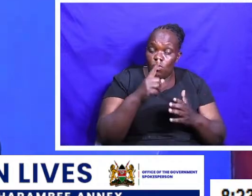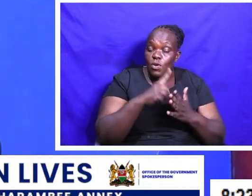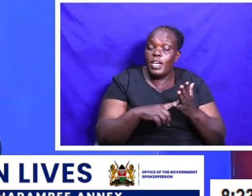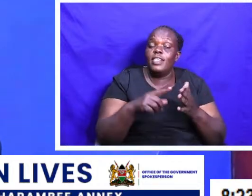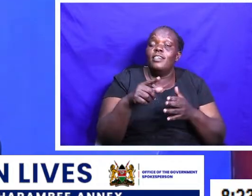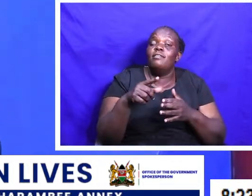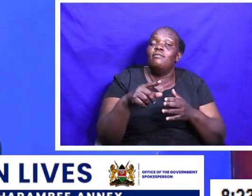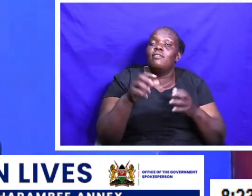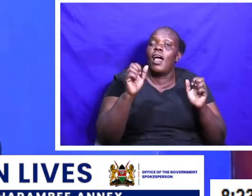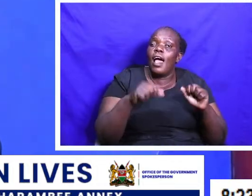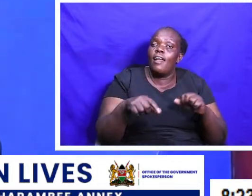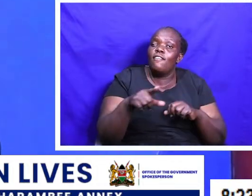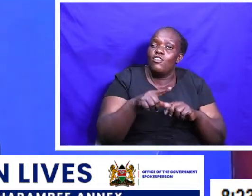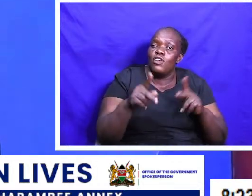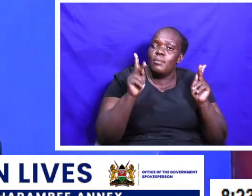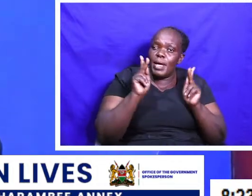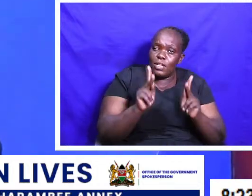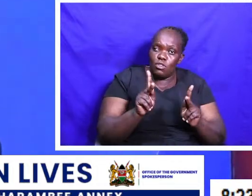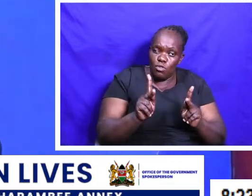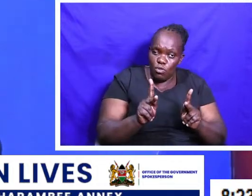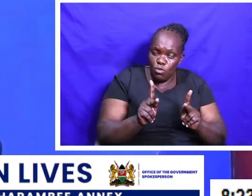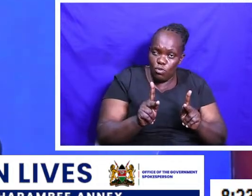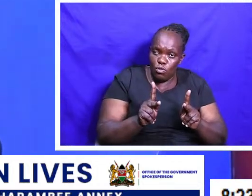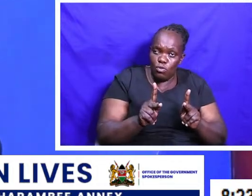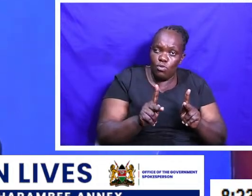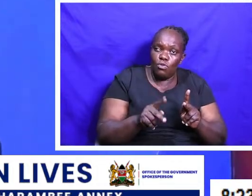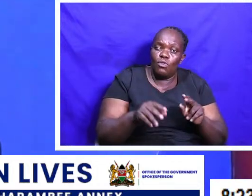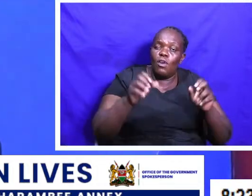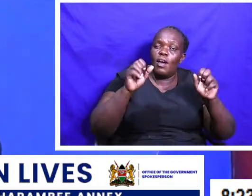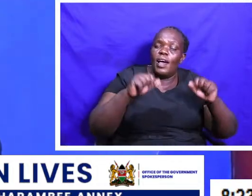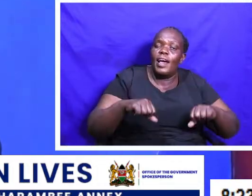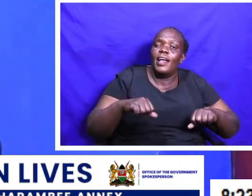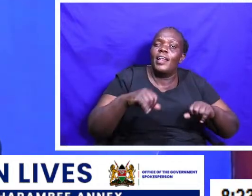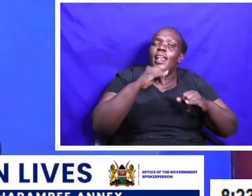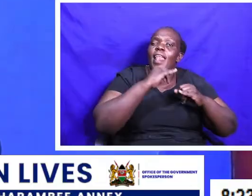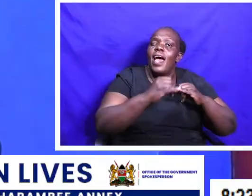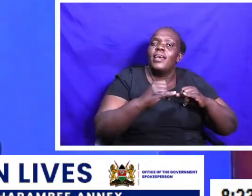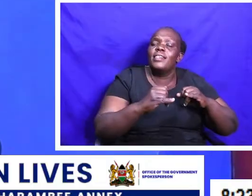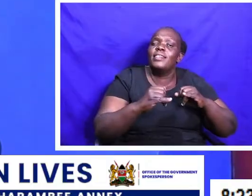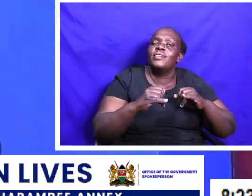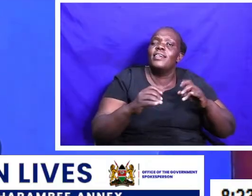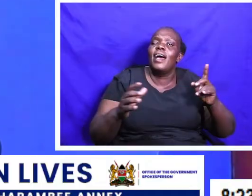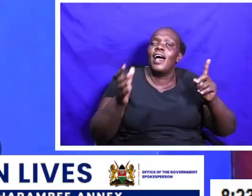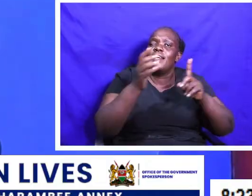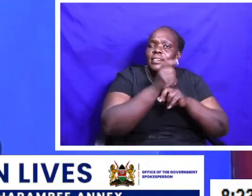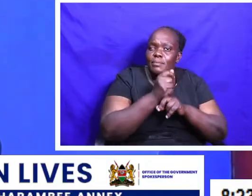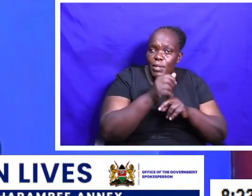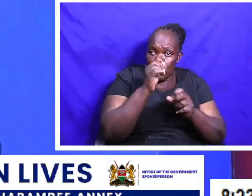one of the fuel companies, Starbucks, so they could be last mile delivery